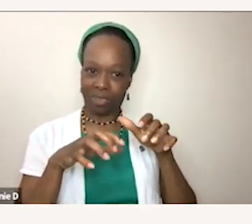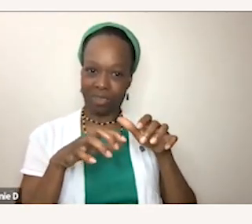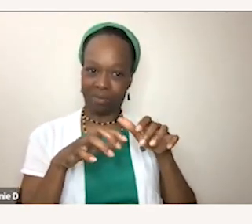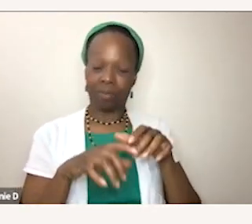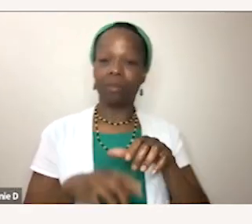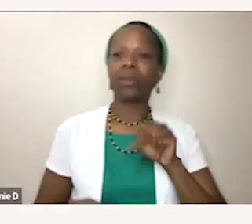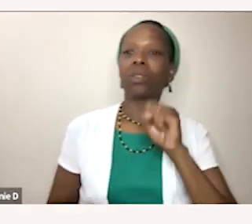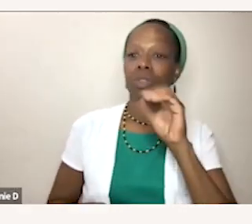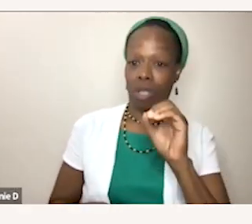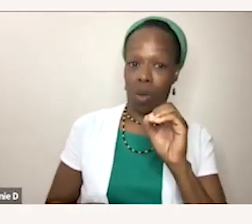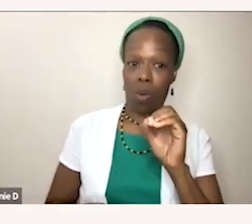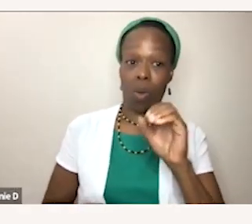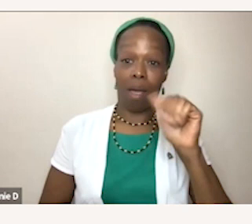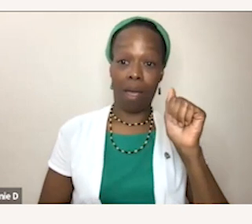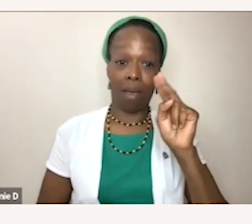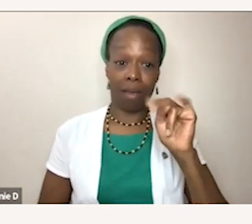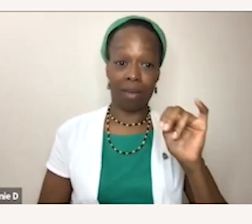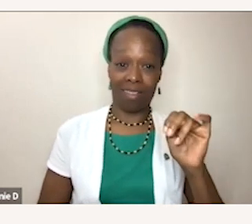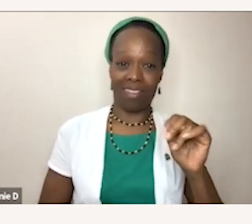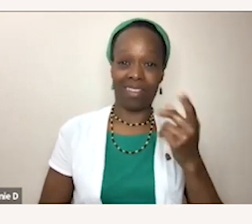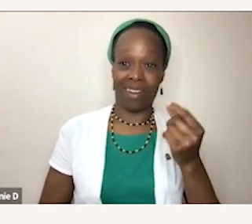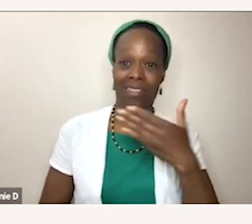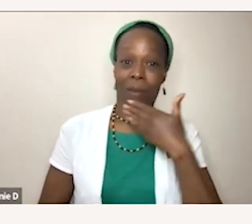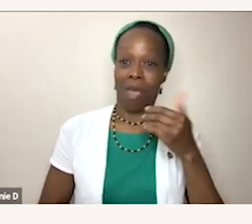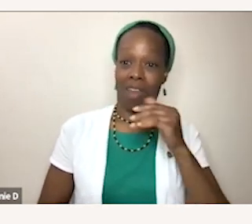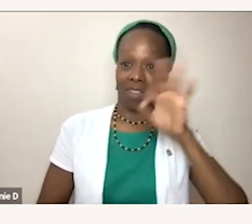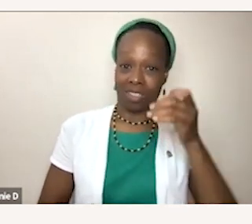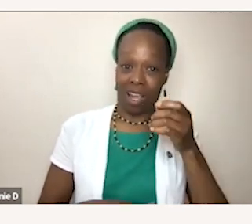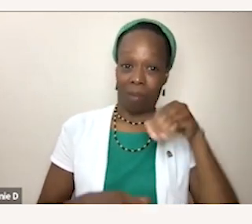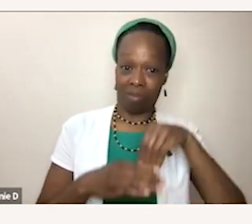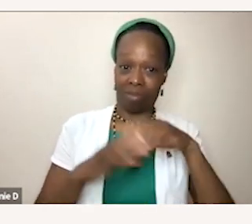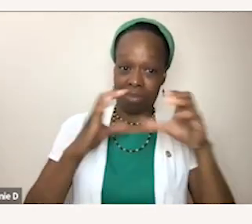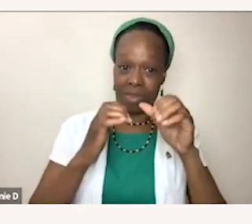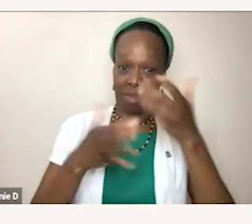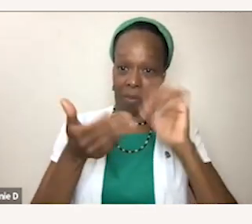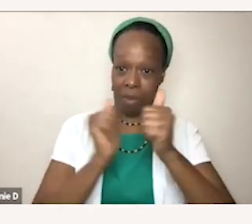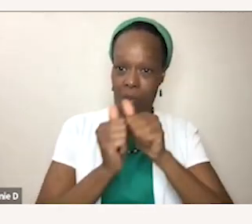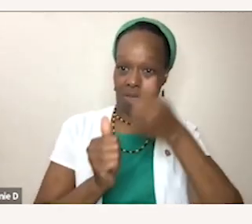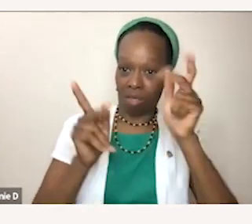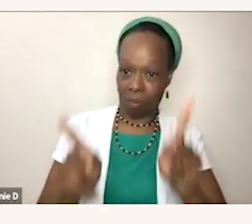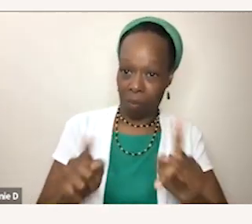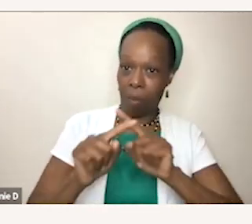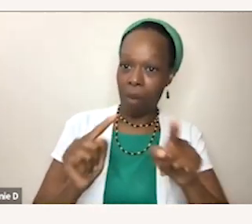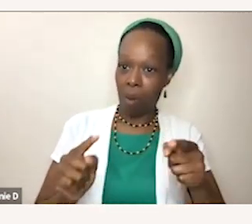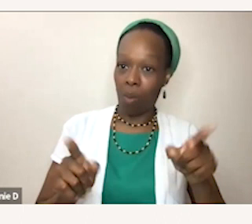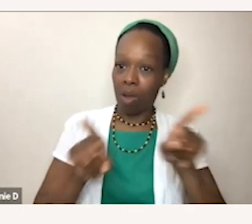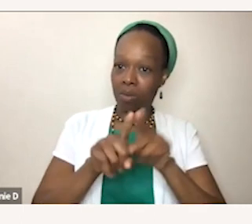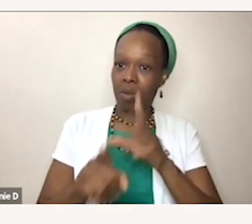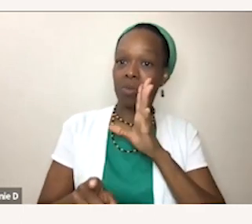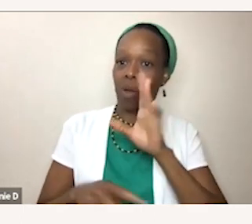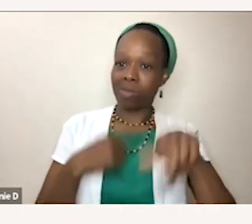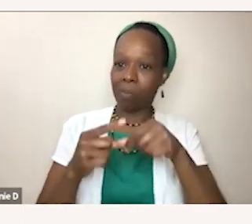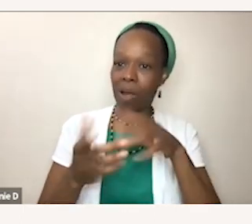So Annie does a better job of that discussion than most of us could, but we've talked about